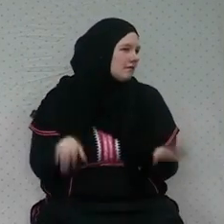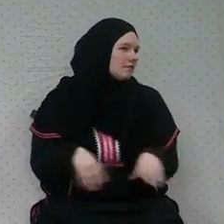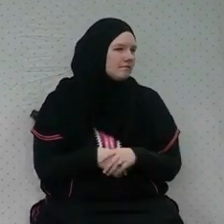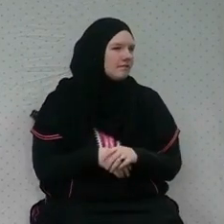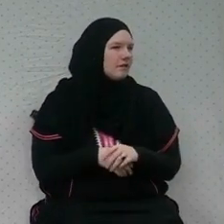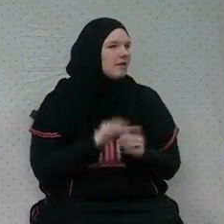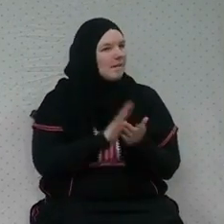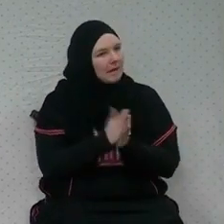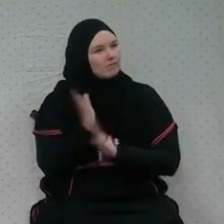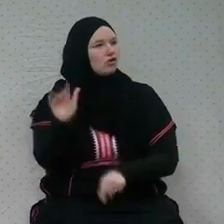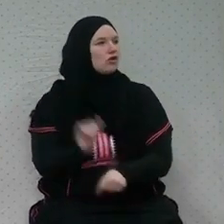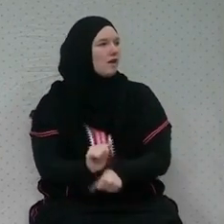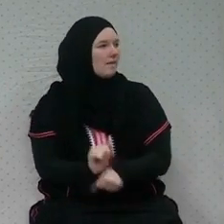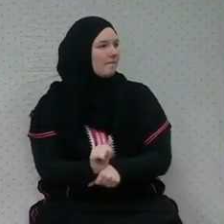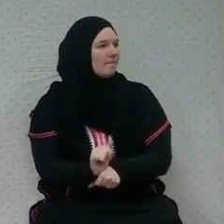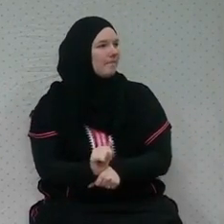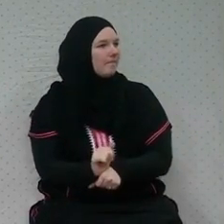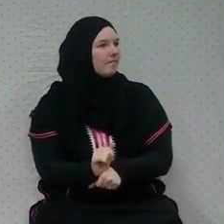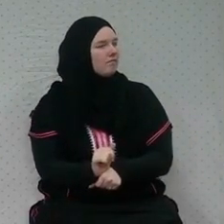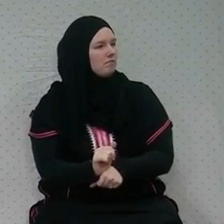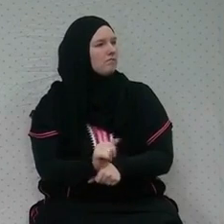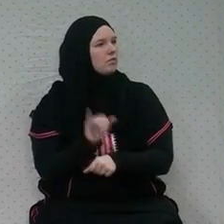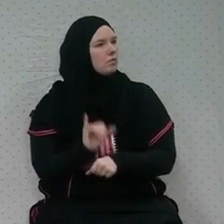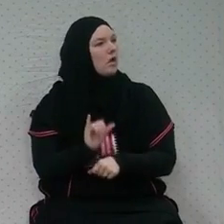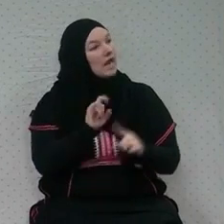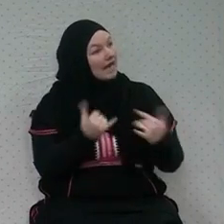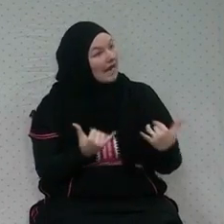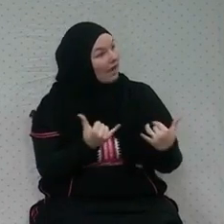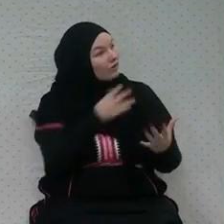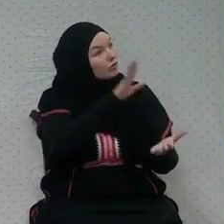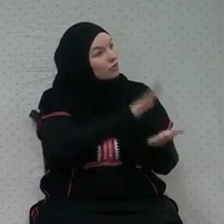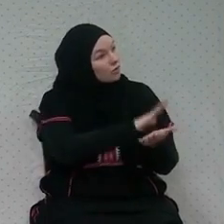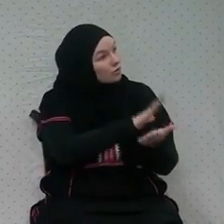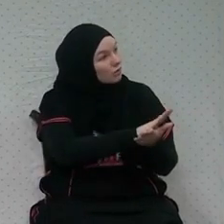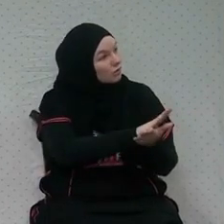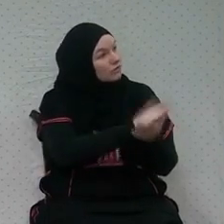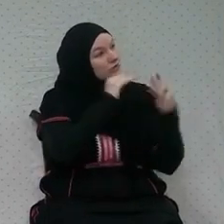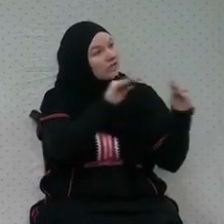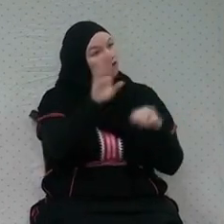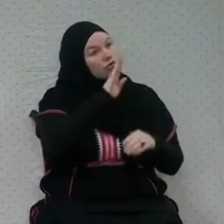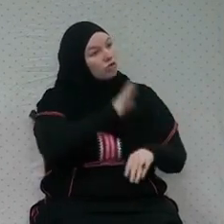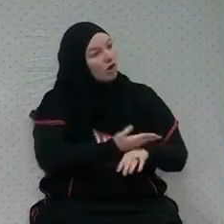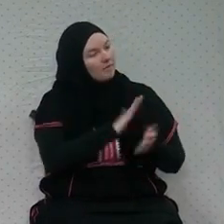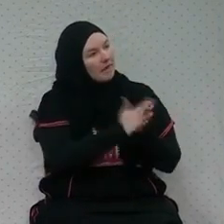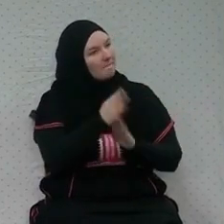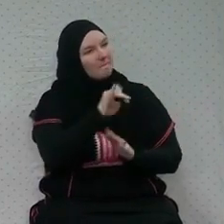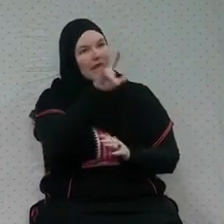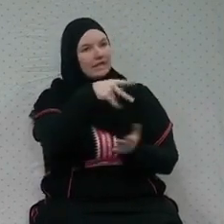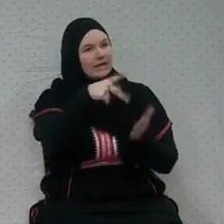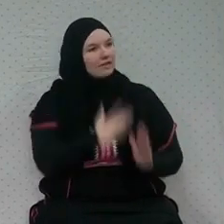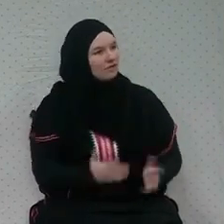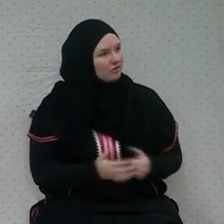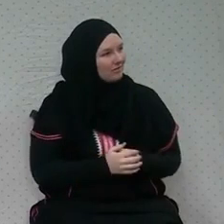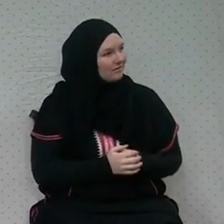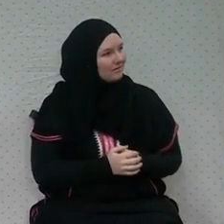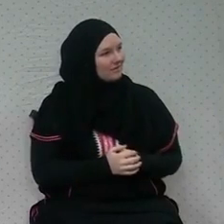a job. And now there are schools to teach your daughters, if they want to become belly dancers and to become